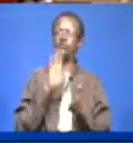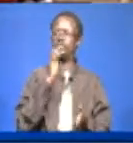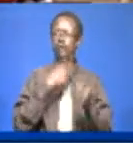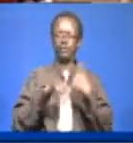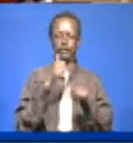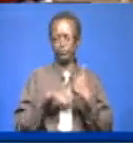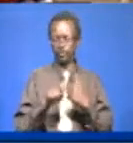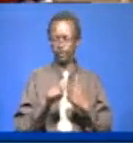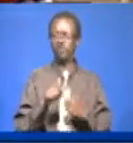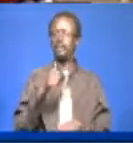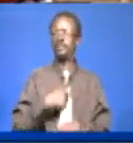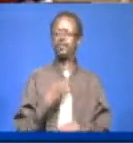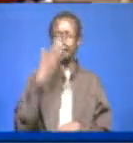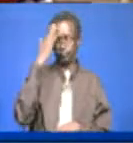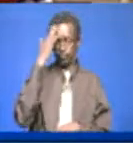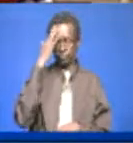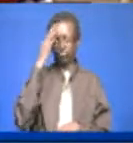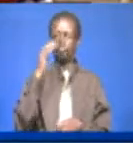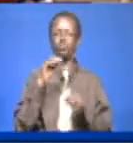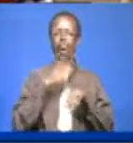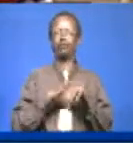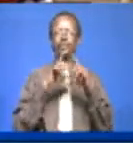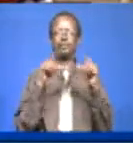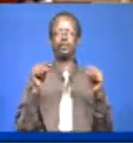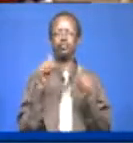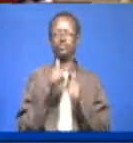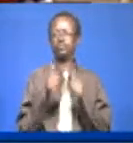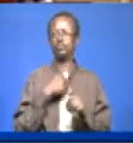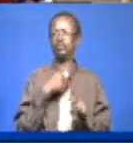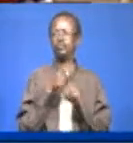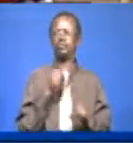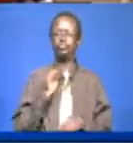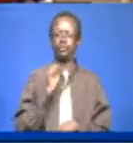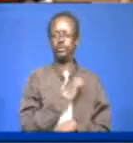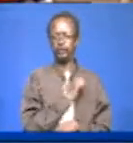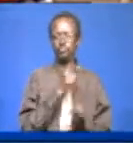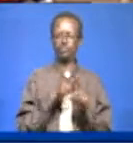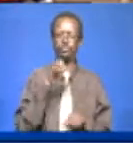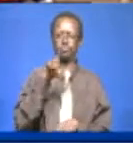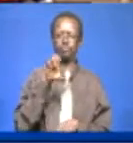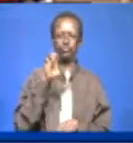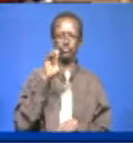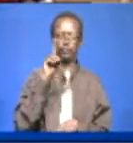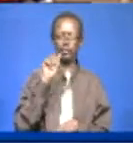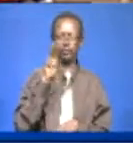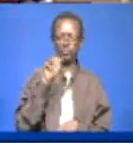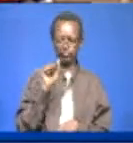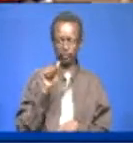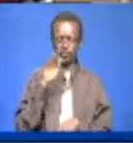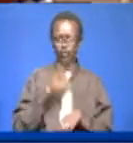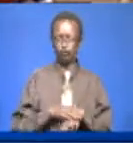Madam Speaker, for instance, to the statement that will be brought by the Senate for Narok, Honorable Ledamo Lekina, on